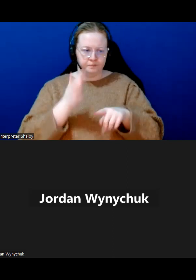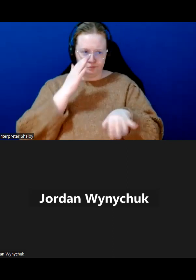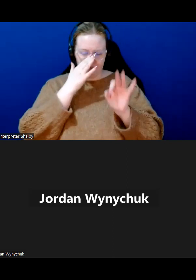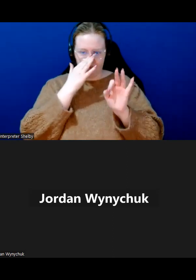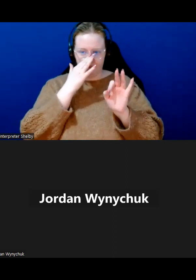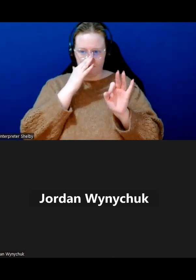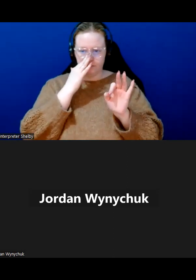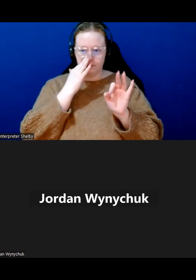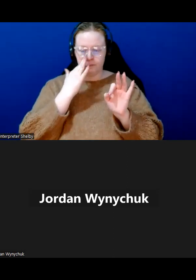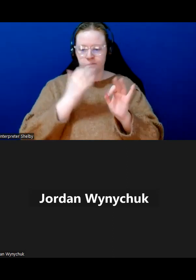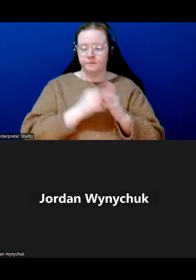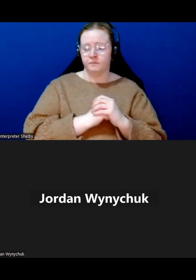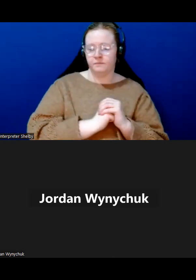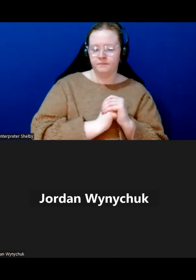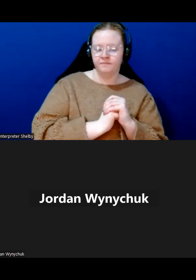incorrect.